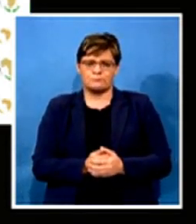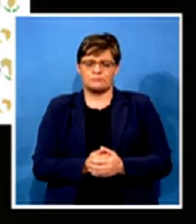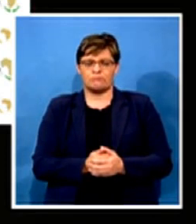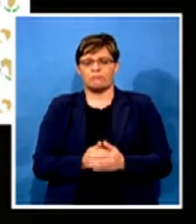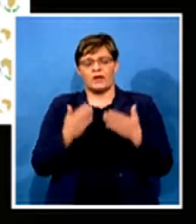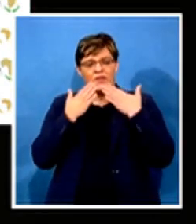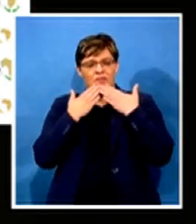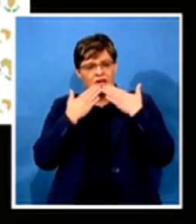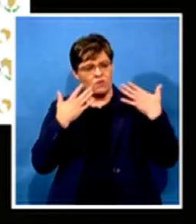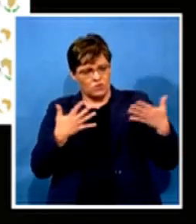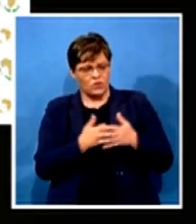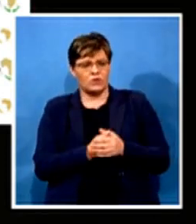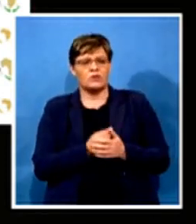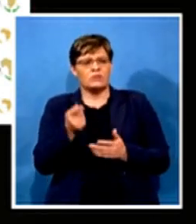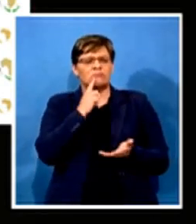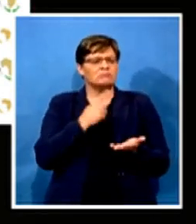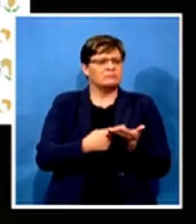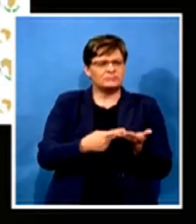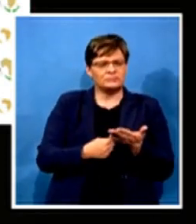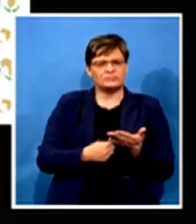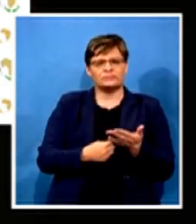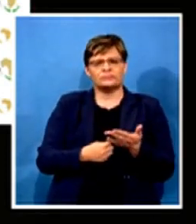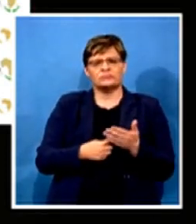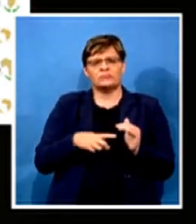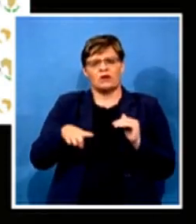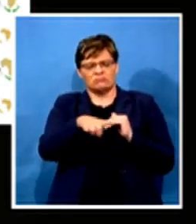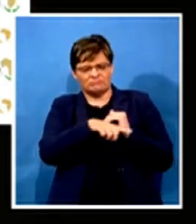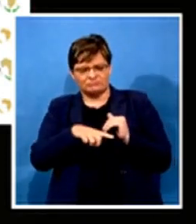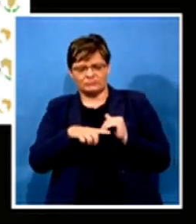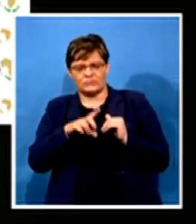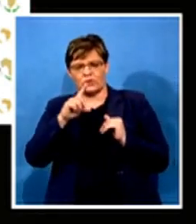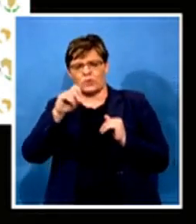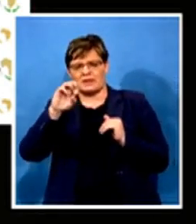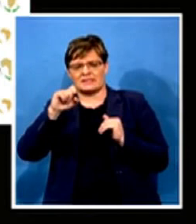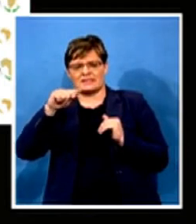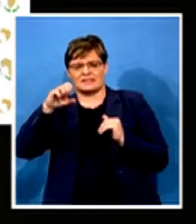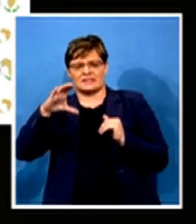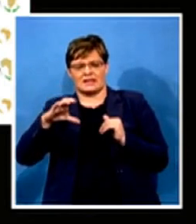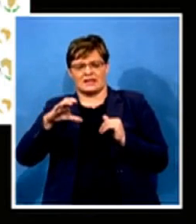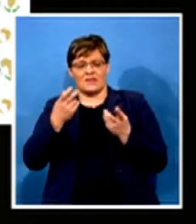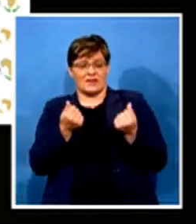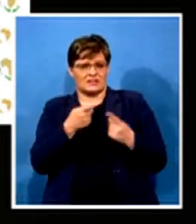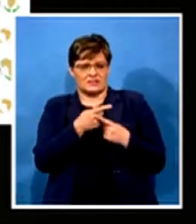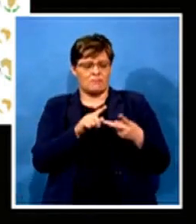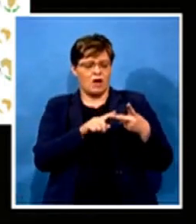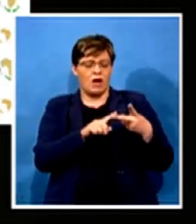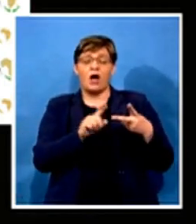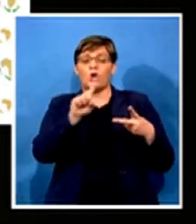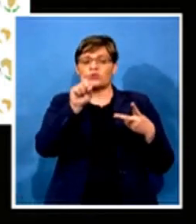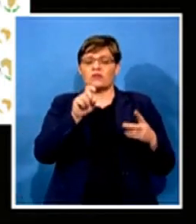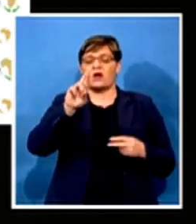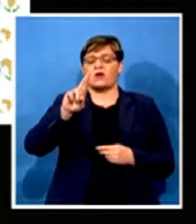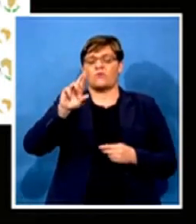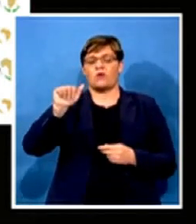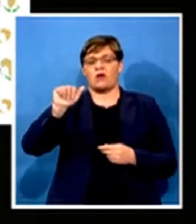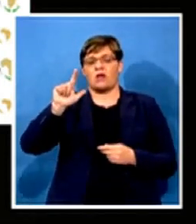about domestic financing. Let me join that up with this question coming from Ralph Kruger. And Ralph